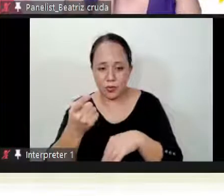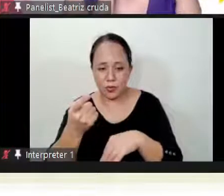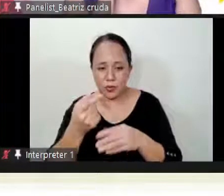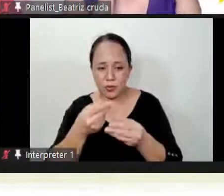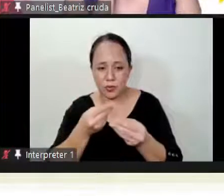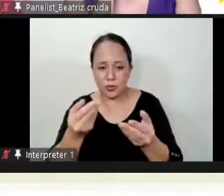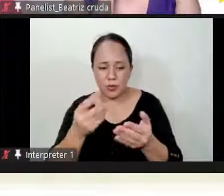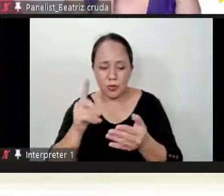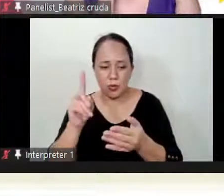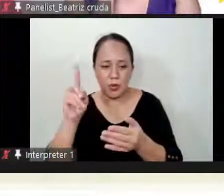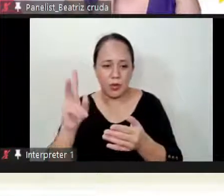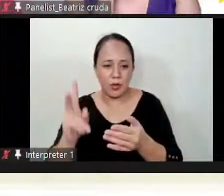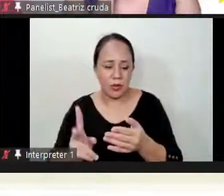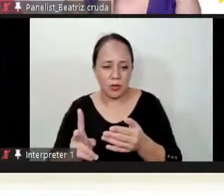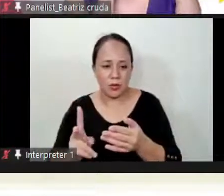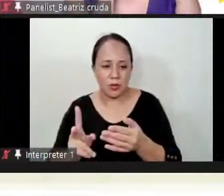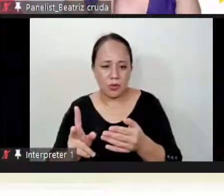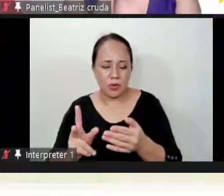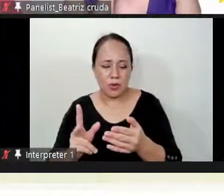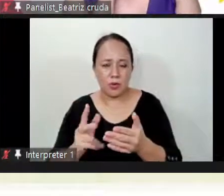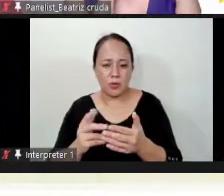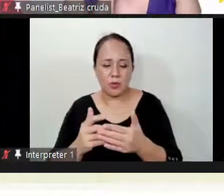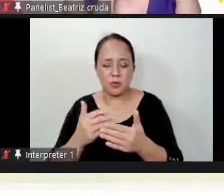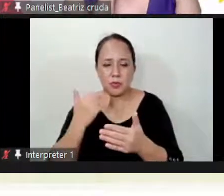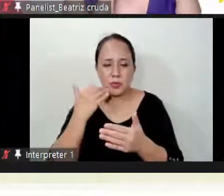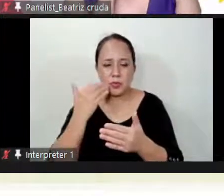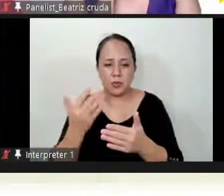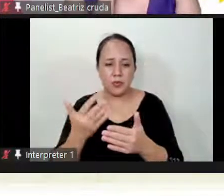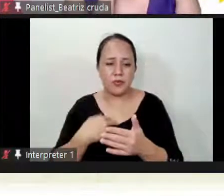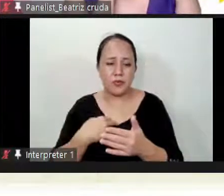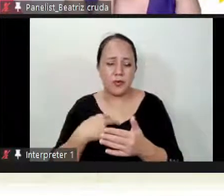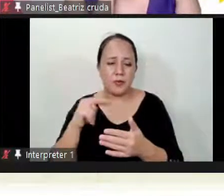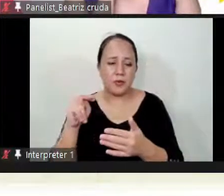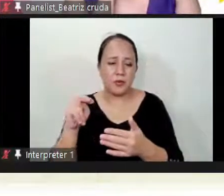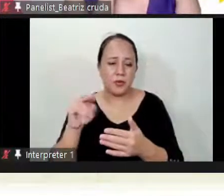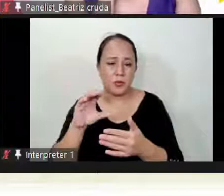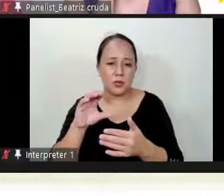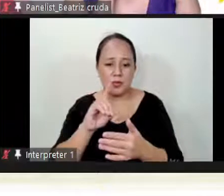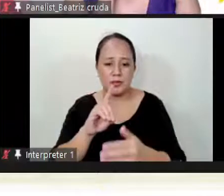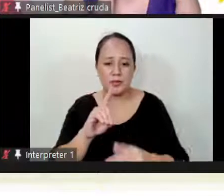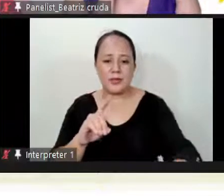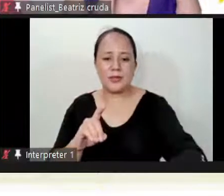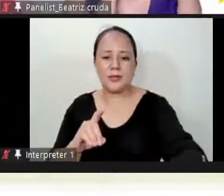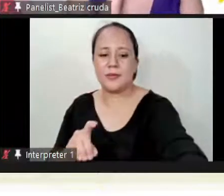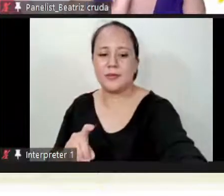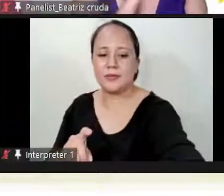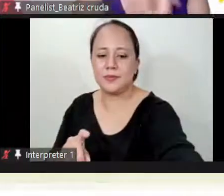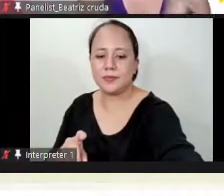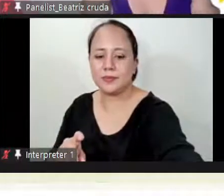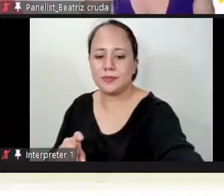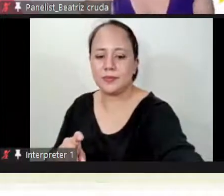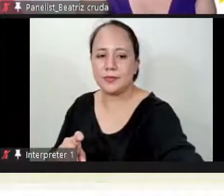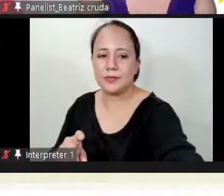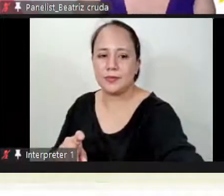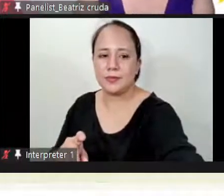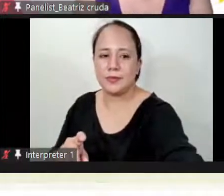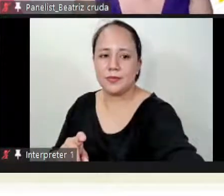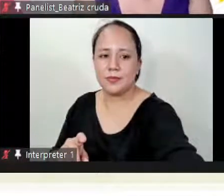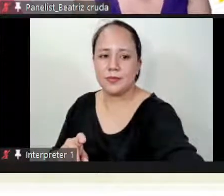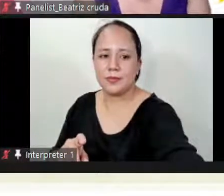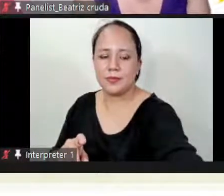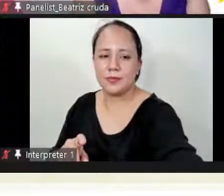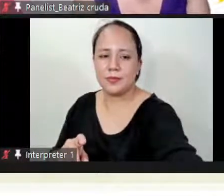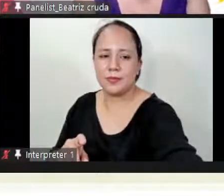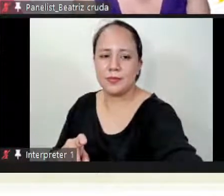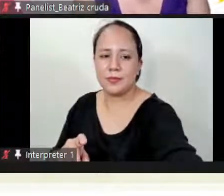by 1/3 premature mortality from non-communicable diseases? And well, of course, this includes the deaths from